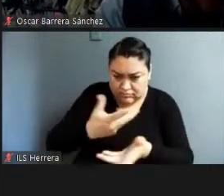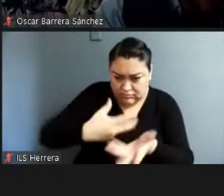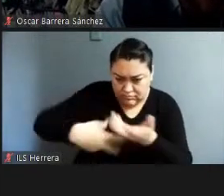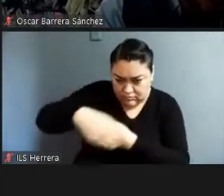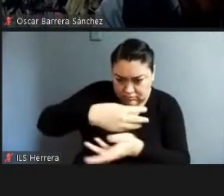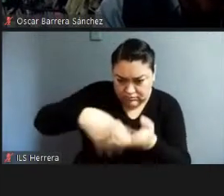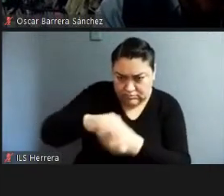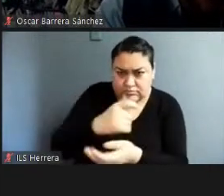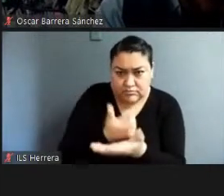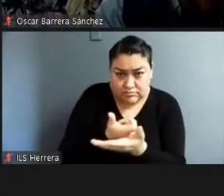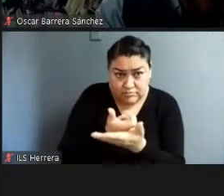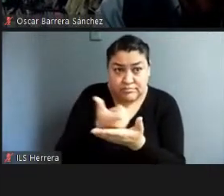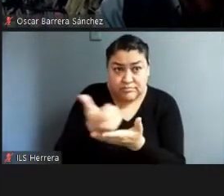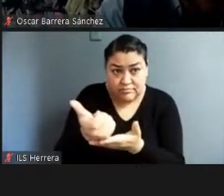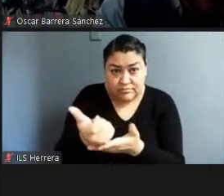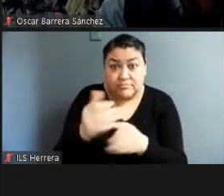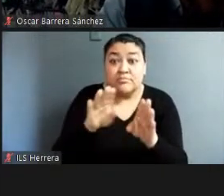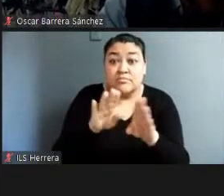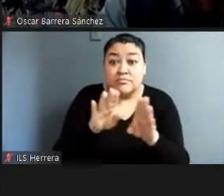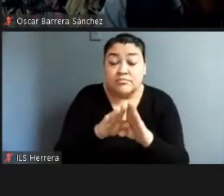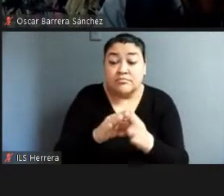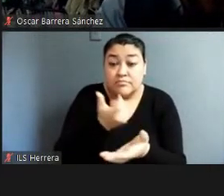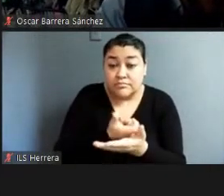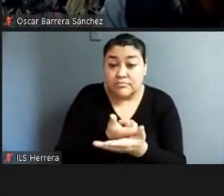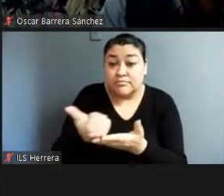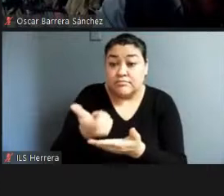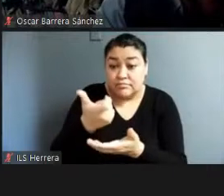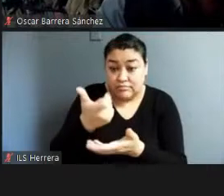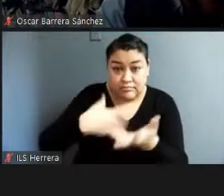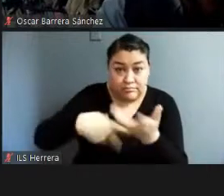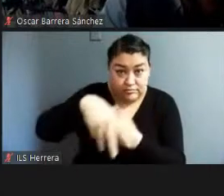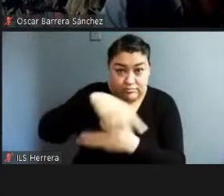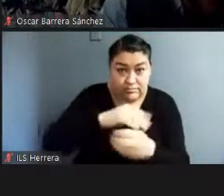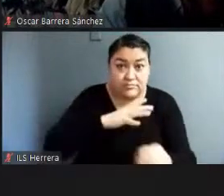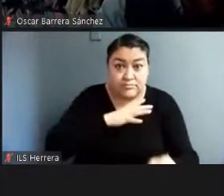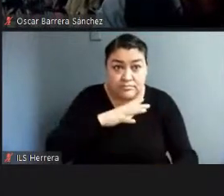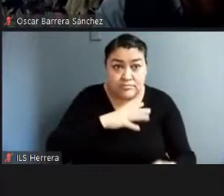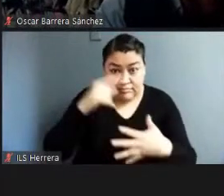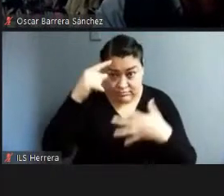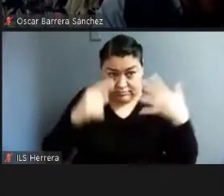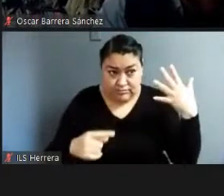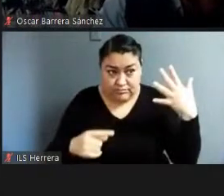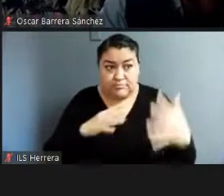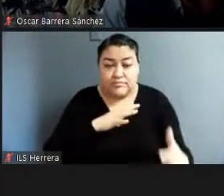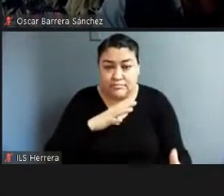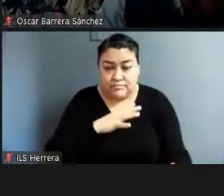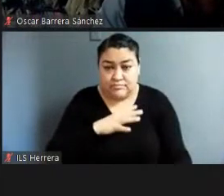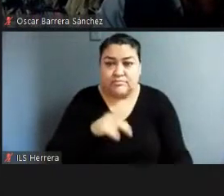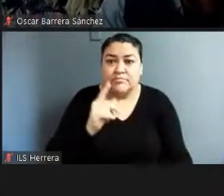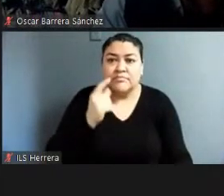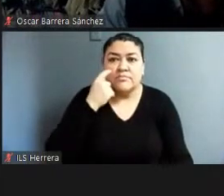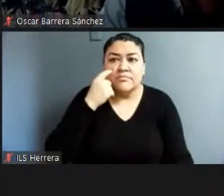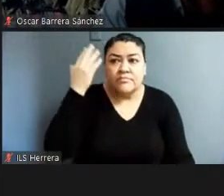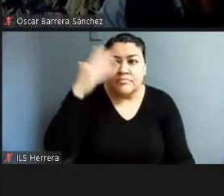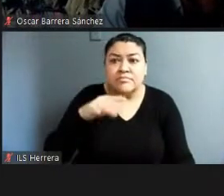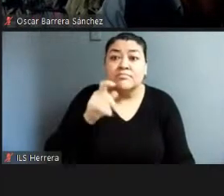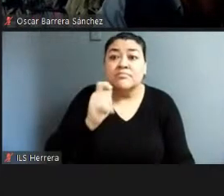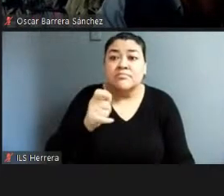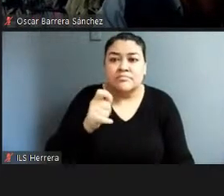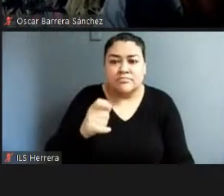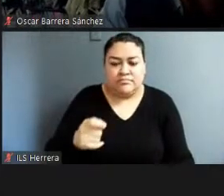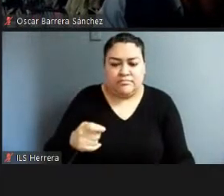tutors, whereby an academic member of staff, a faculty member of staff, and that can be a scientist or a